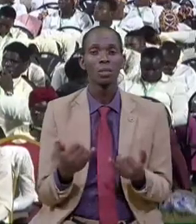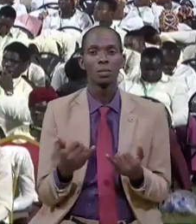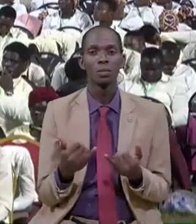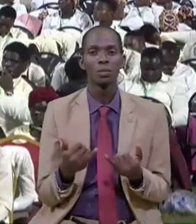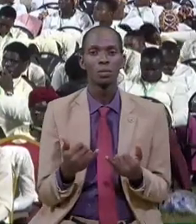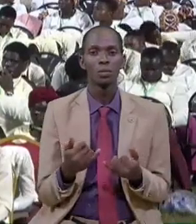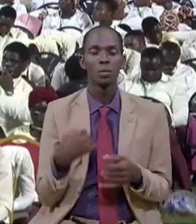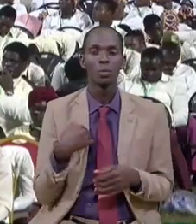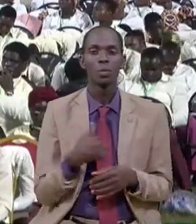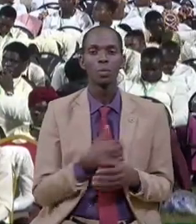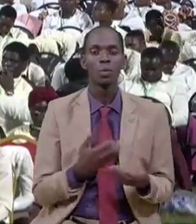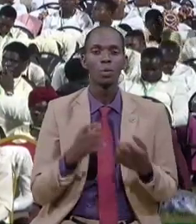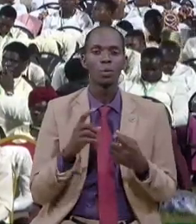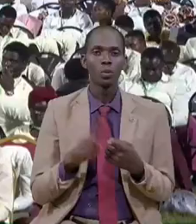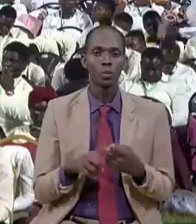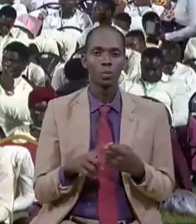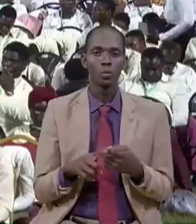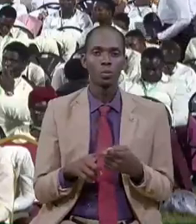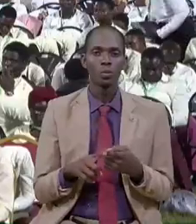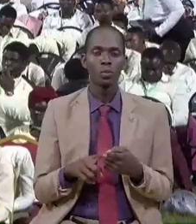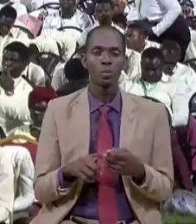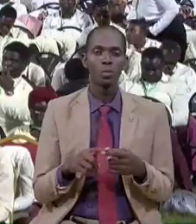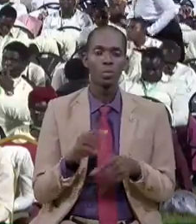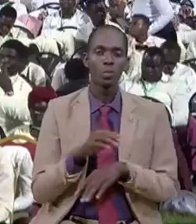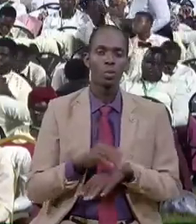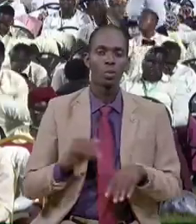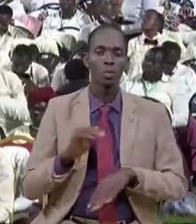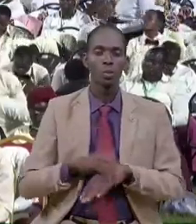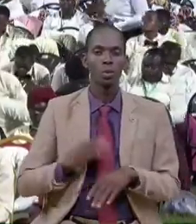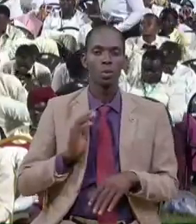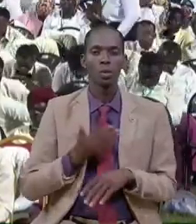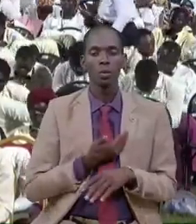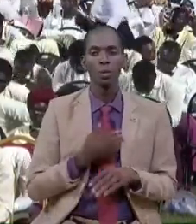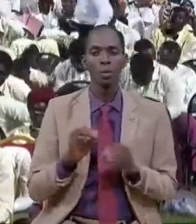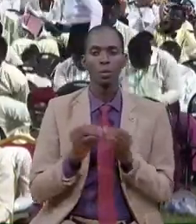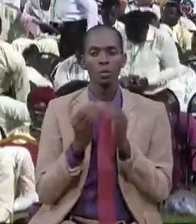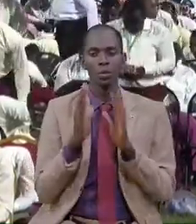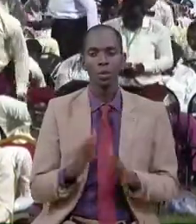want to call upon our convener and our pastor to come and